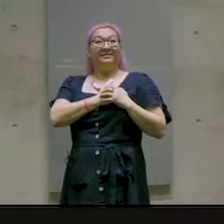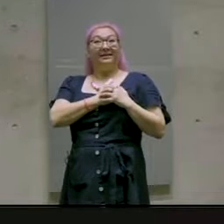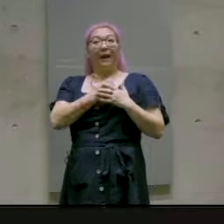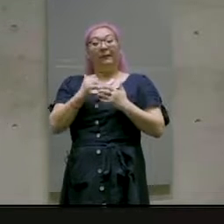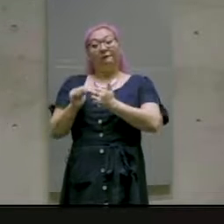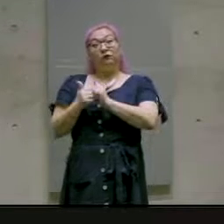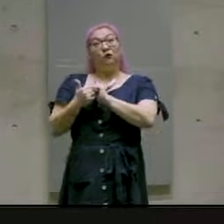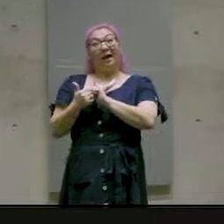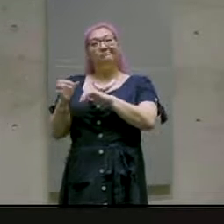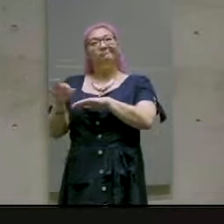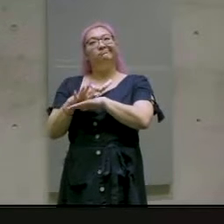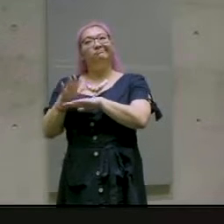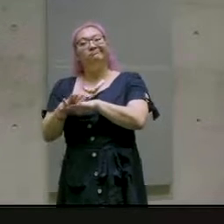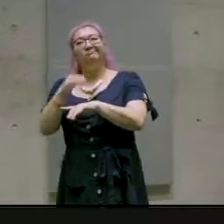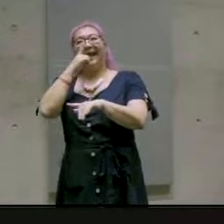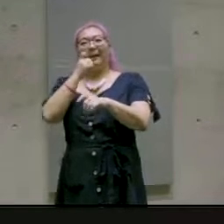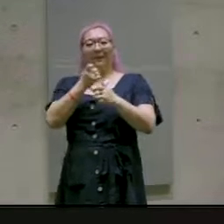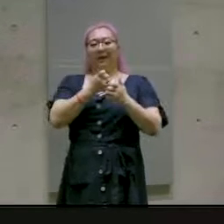spouse in the game.